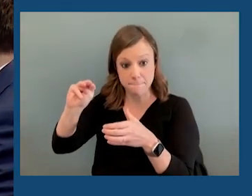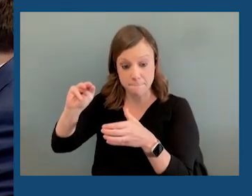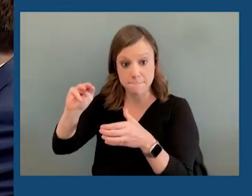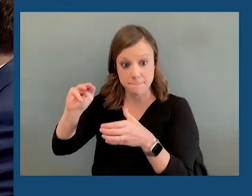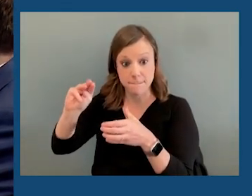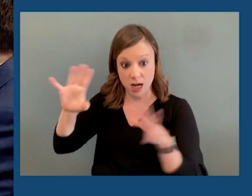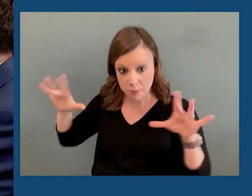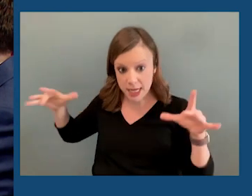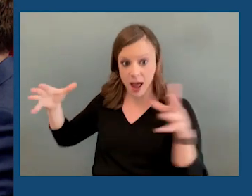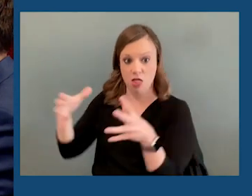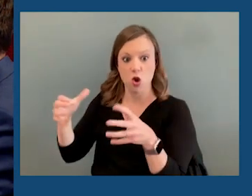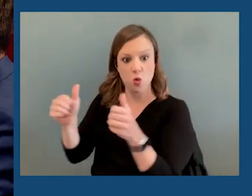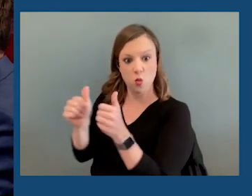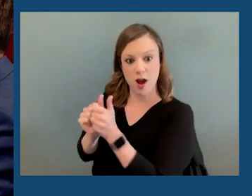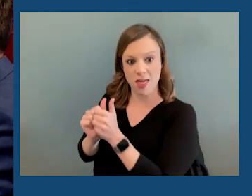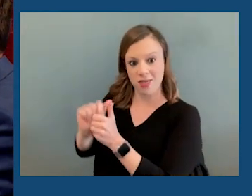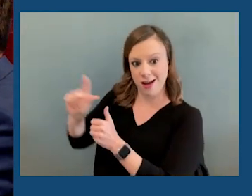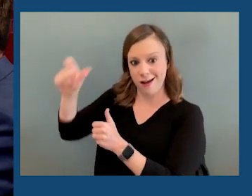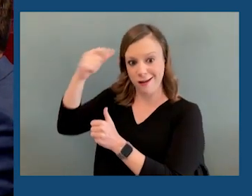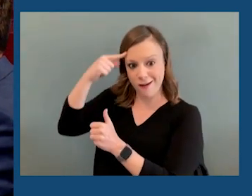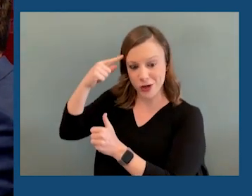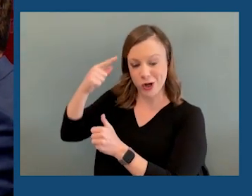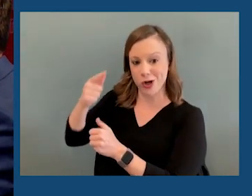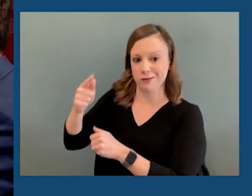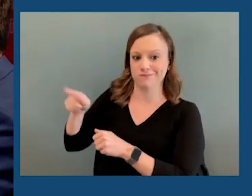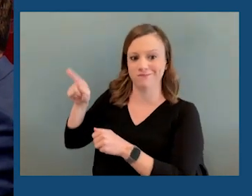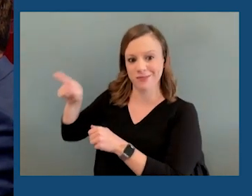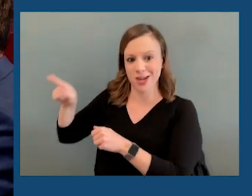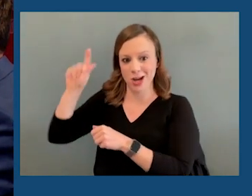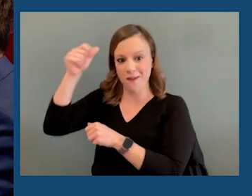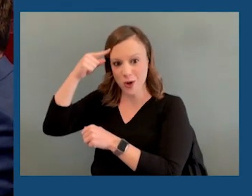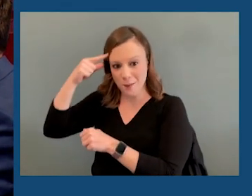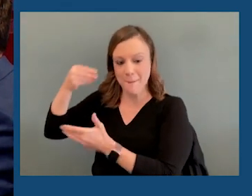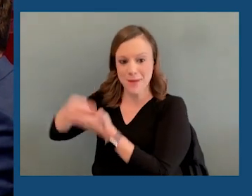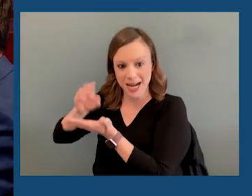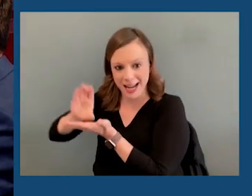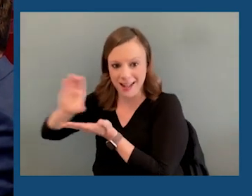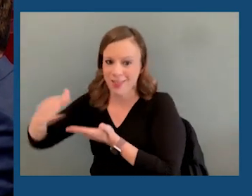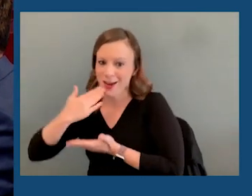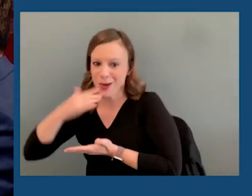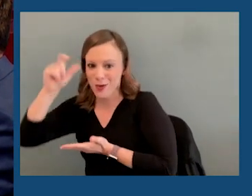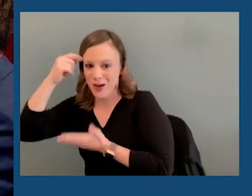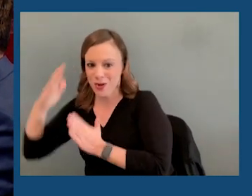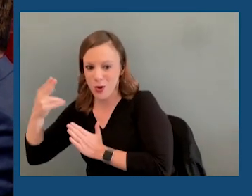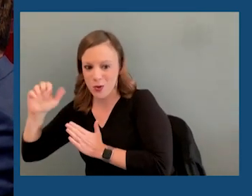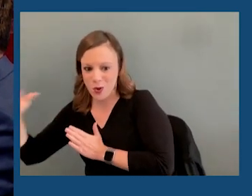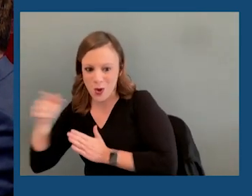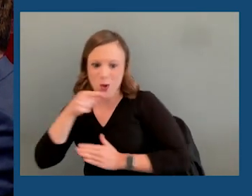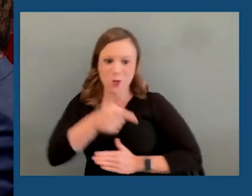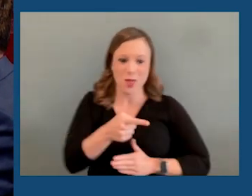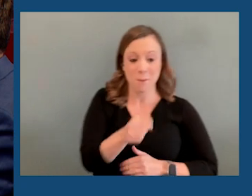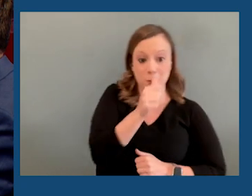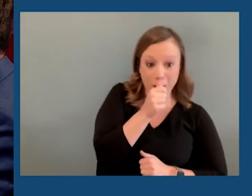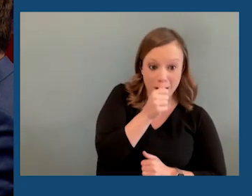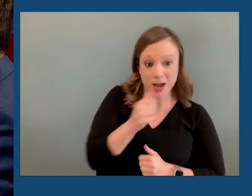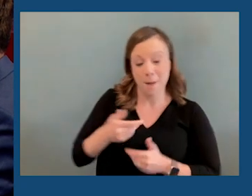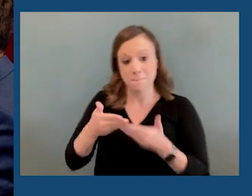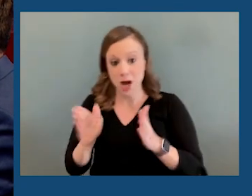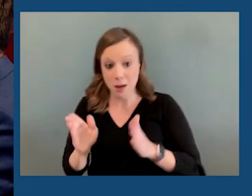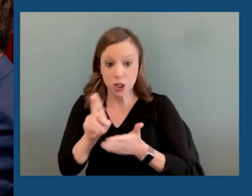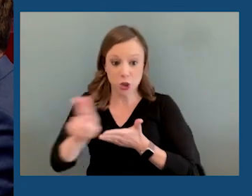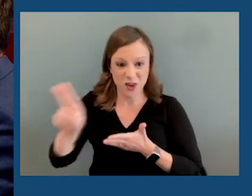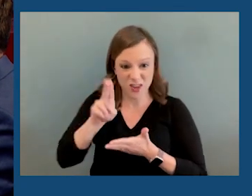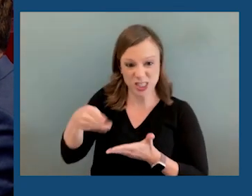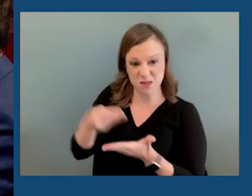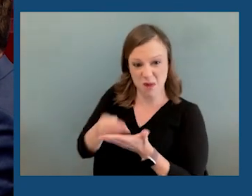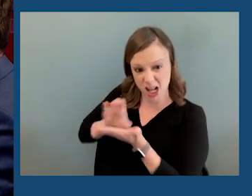dollars, thank you, Tom Skunda, with private university and public university dollars, we are going to be able to do